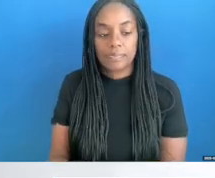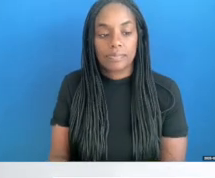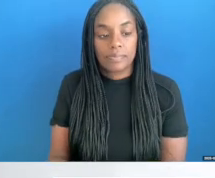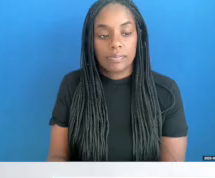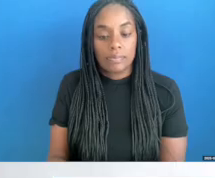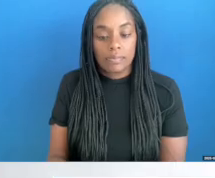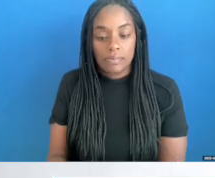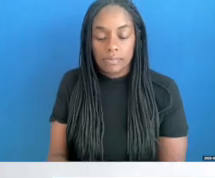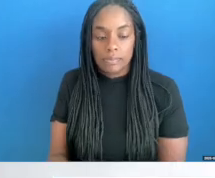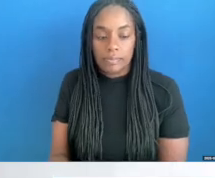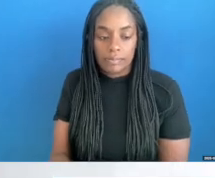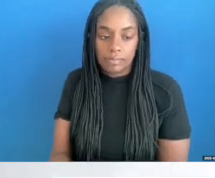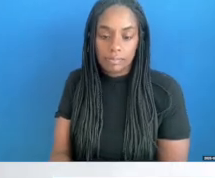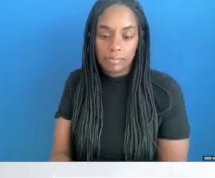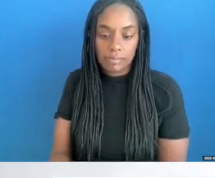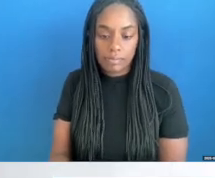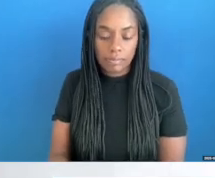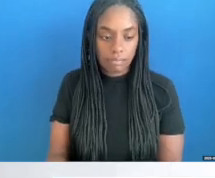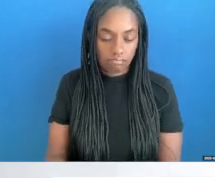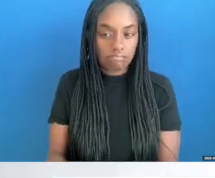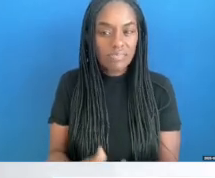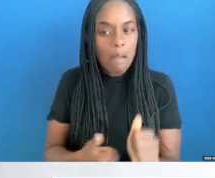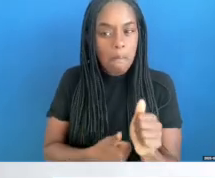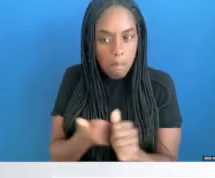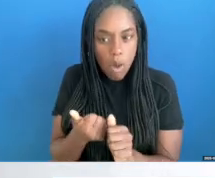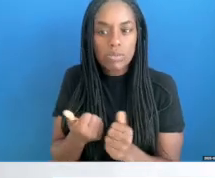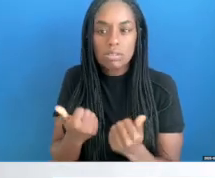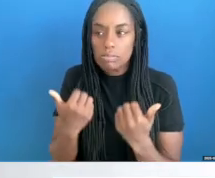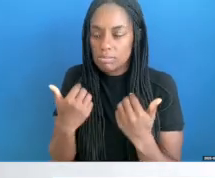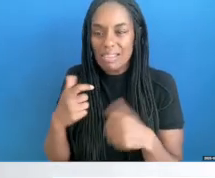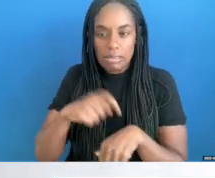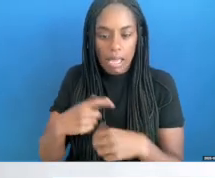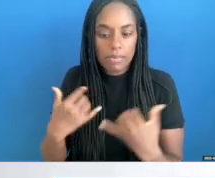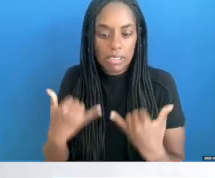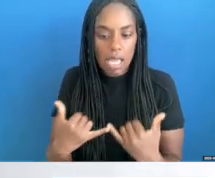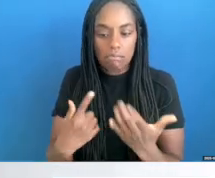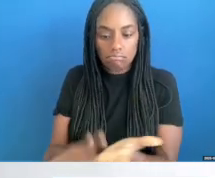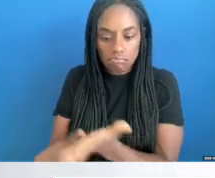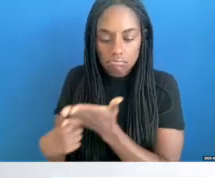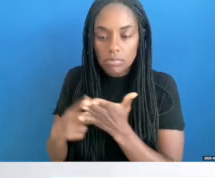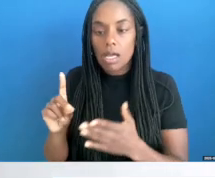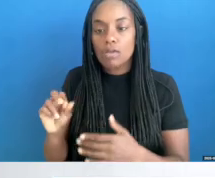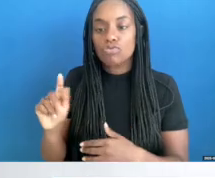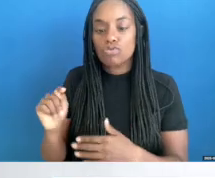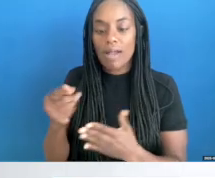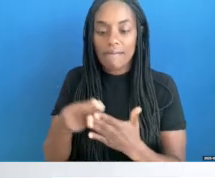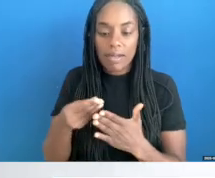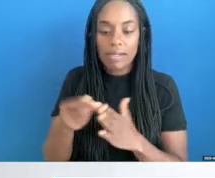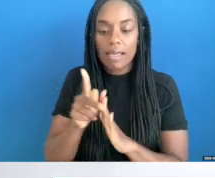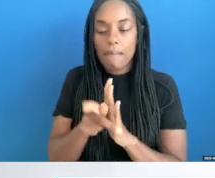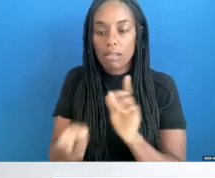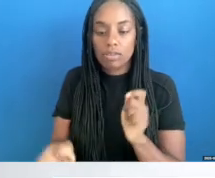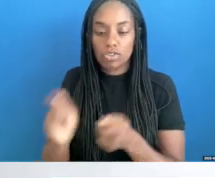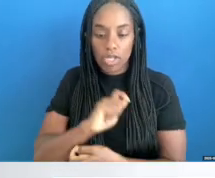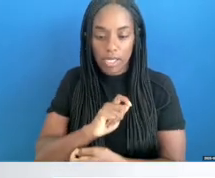We'll spend most of our time discussing draft funding and or policy changes to our individual